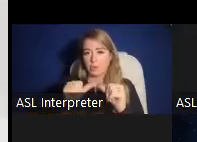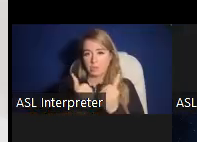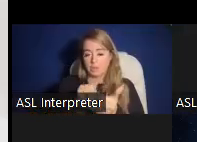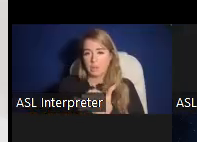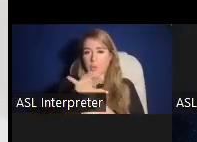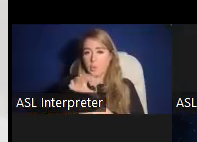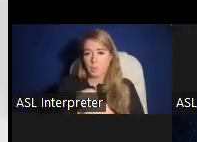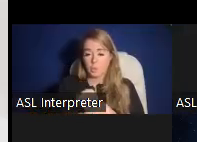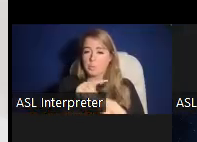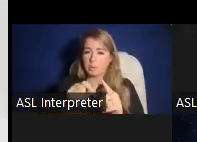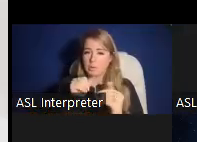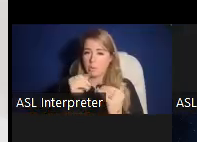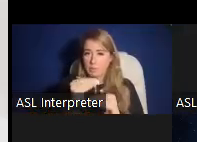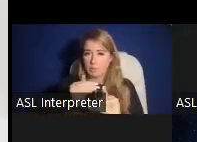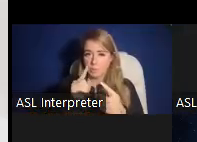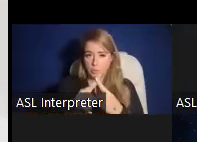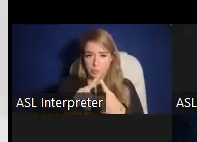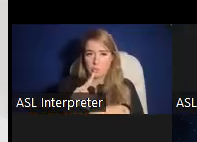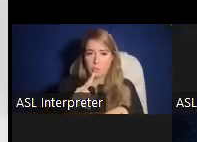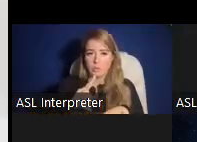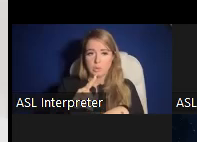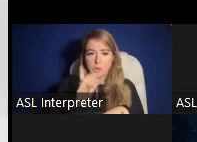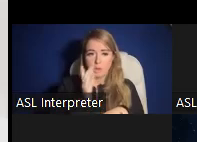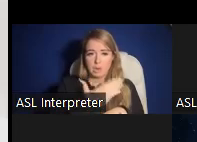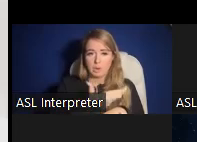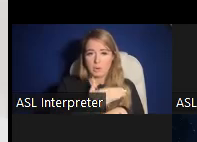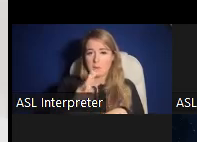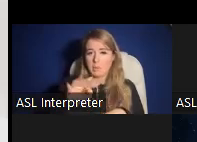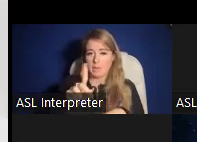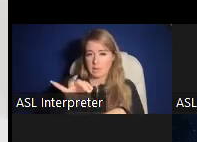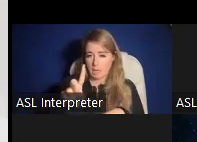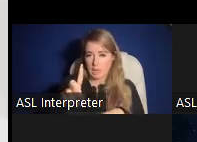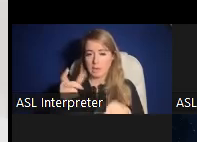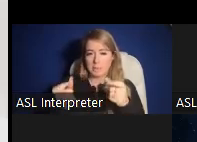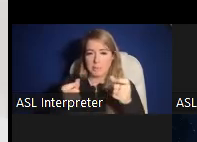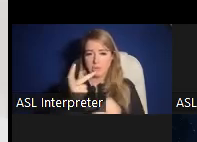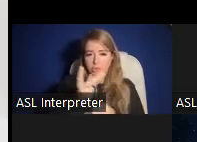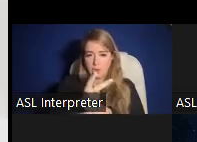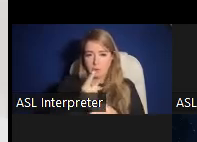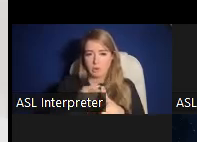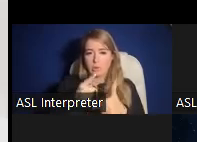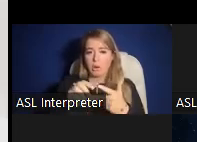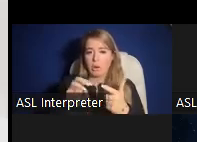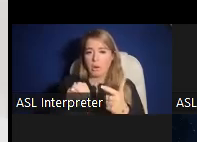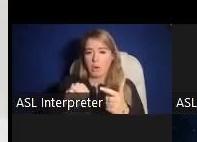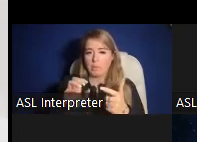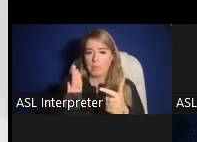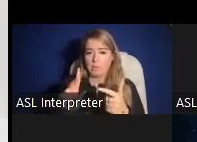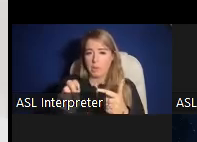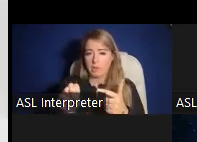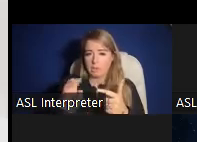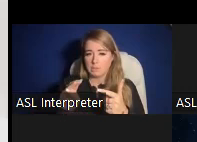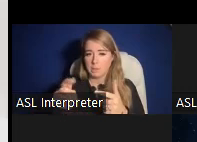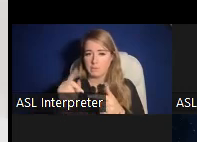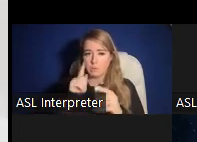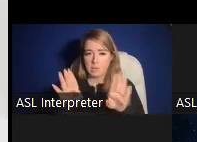but aren't limited to the Ombudsman for Medicaid managed care, the Ombudsman for behavioral health access